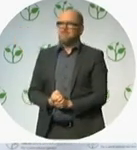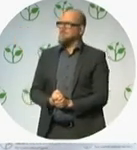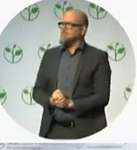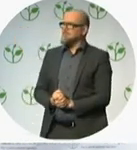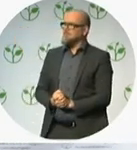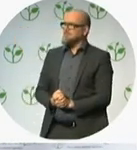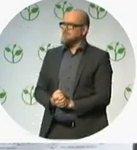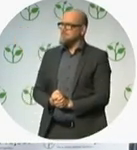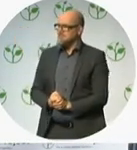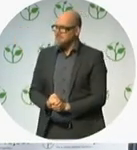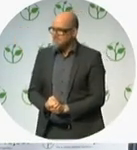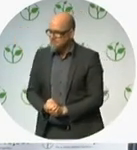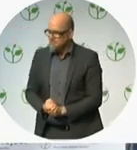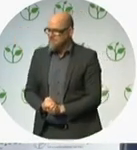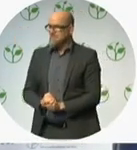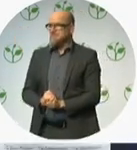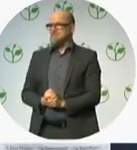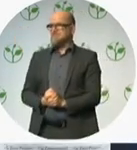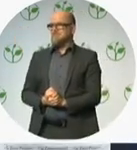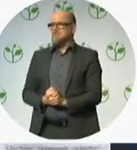Thank you.